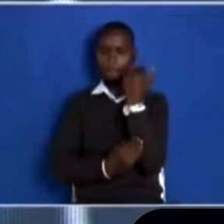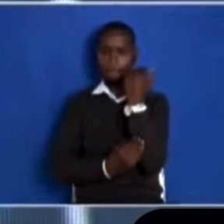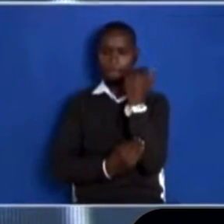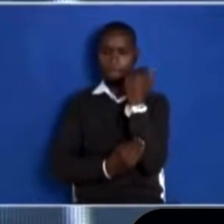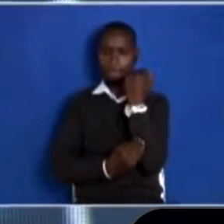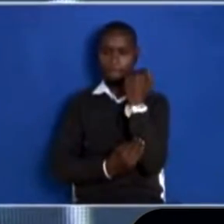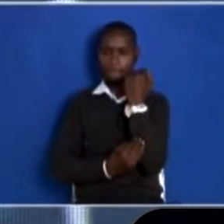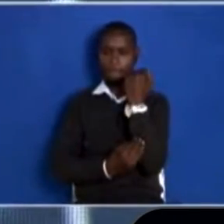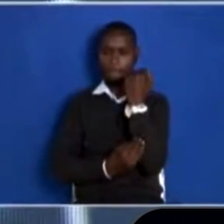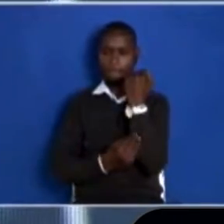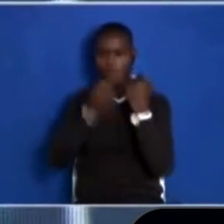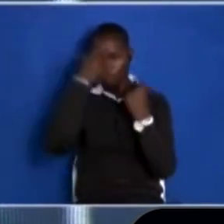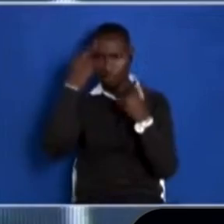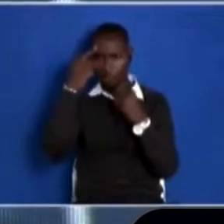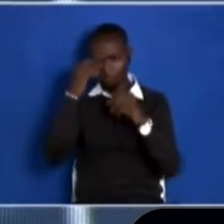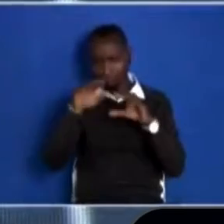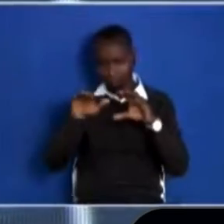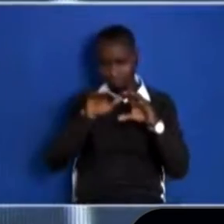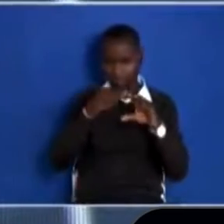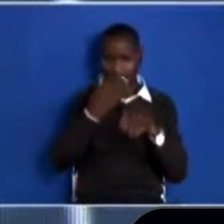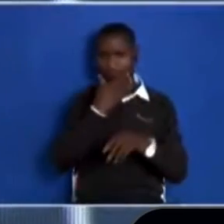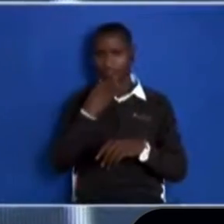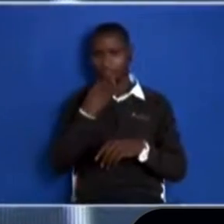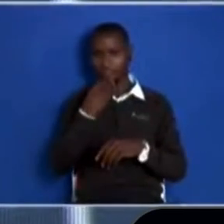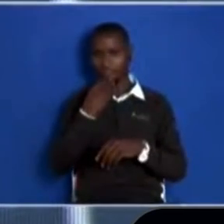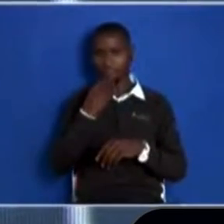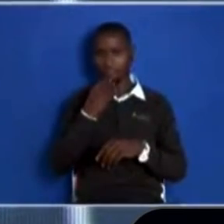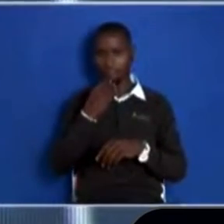Because middlemen have really wrecked the economy of the world.